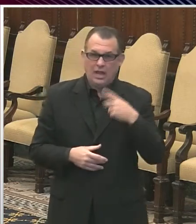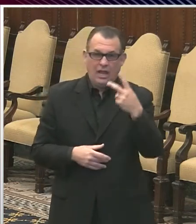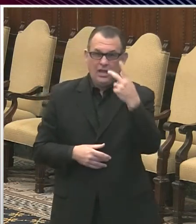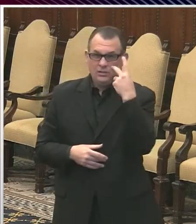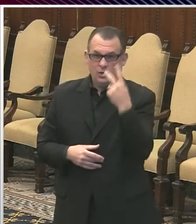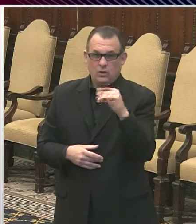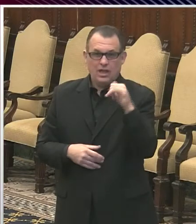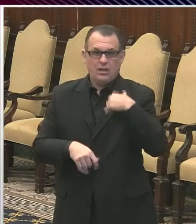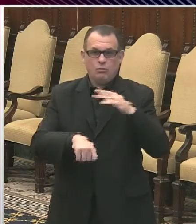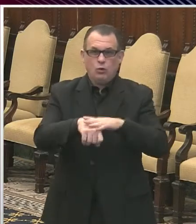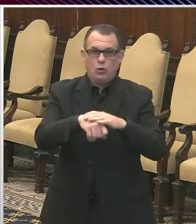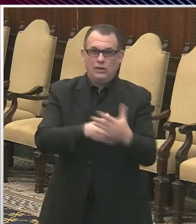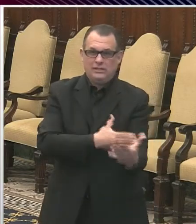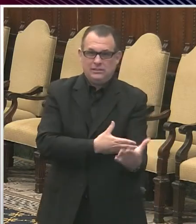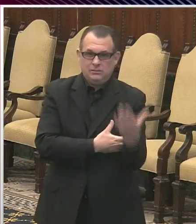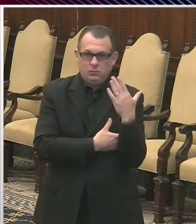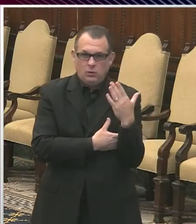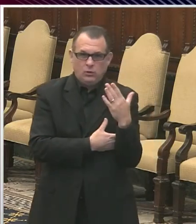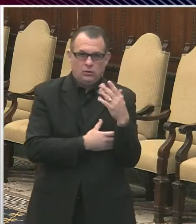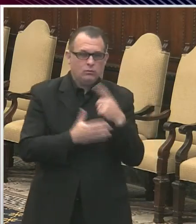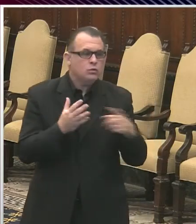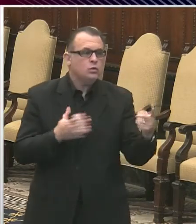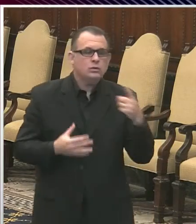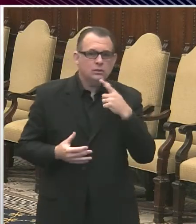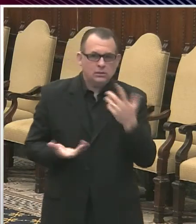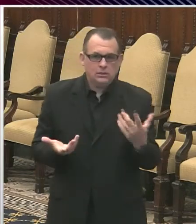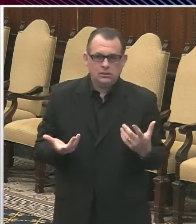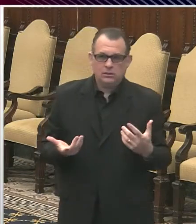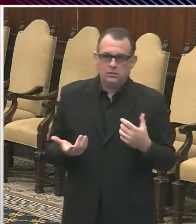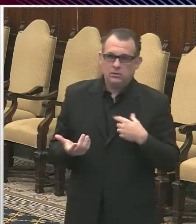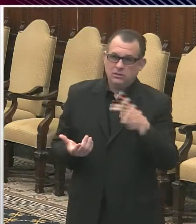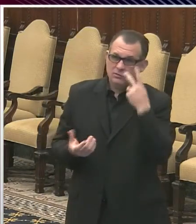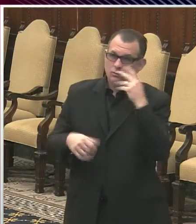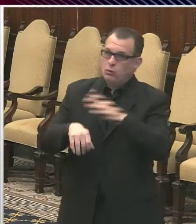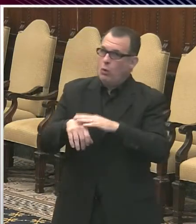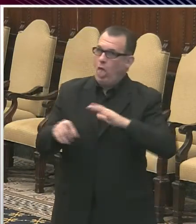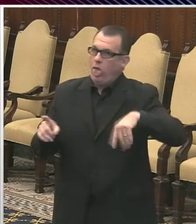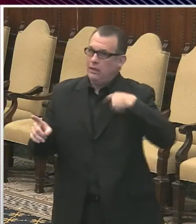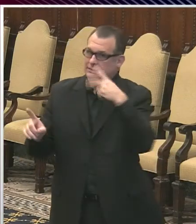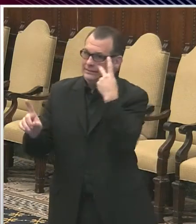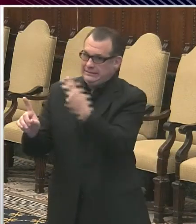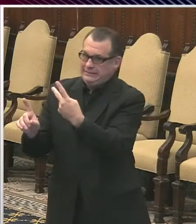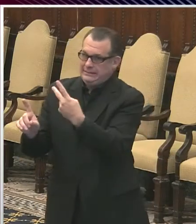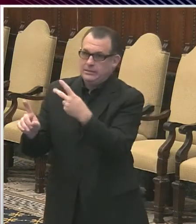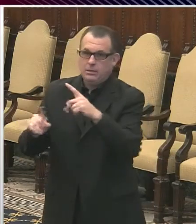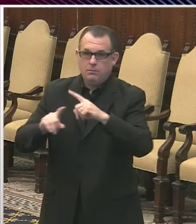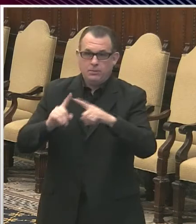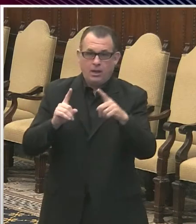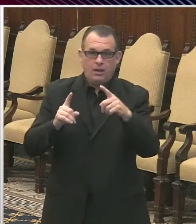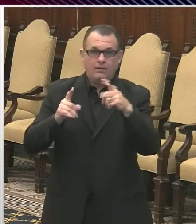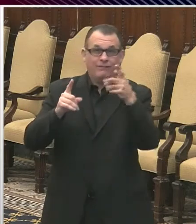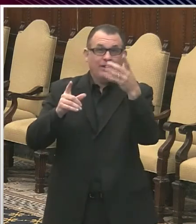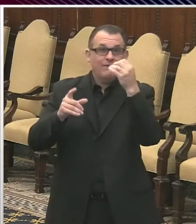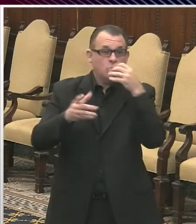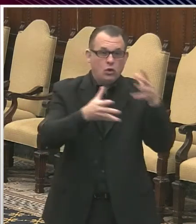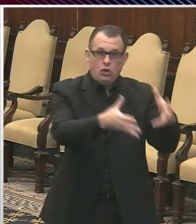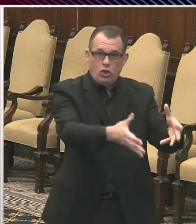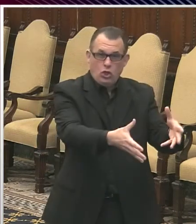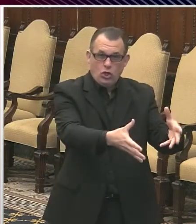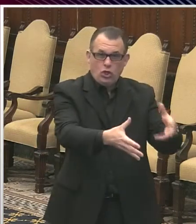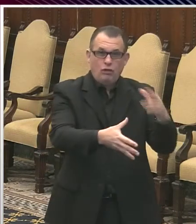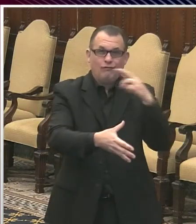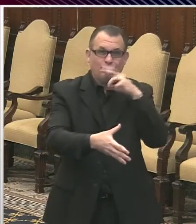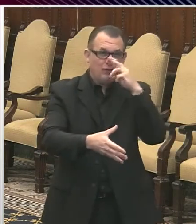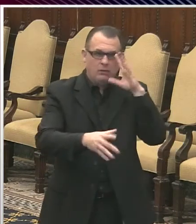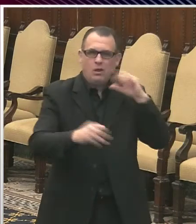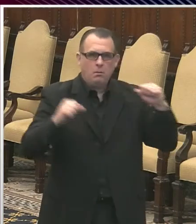CDC for Dr. Farley? I had not seen that warning. I can say in general, if you leave food out, you're going to have rats. That's a part of